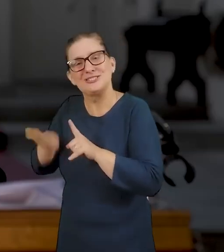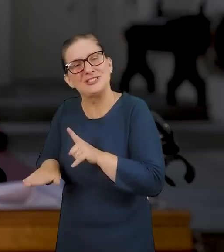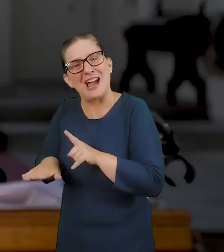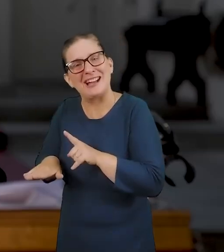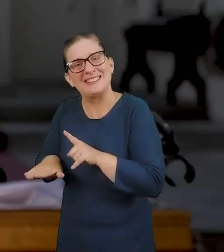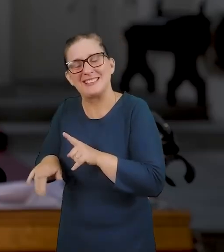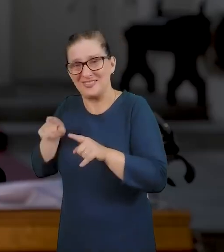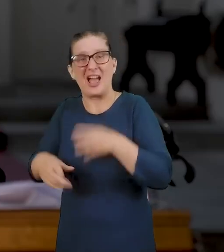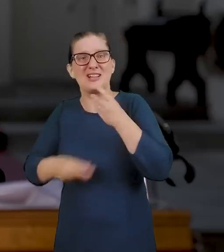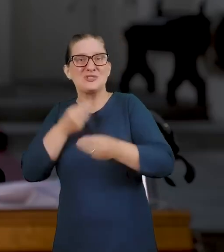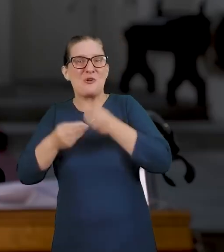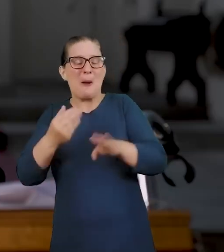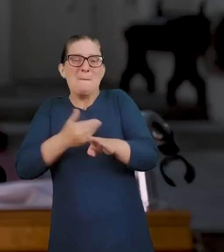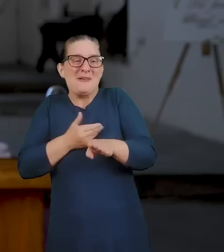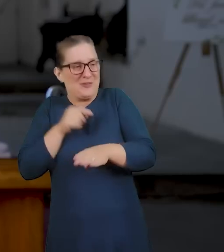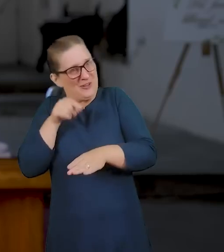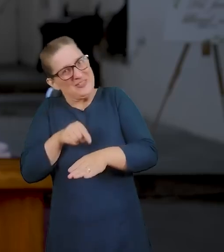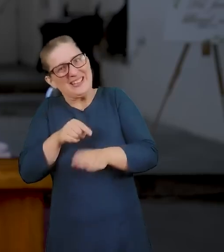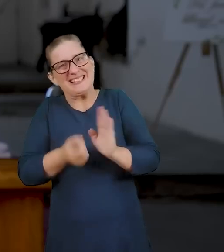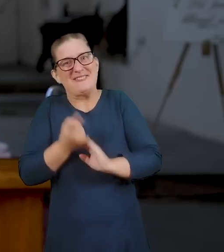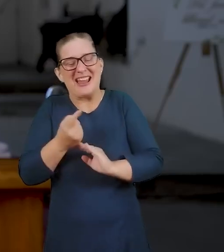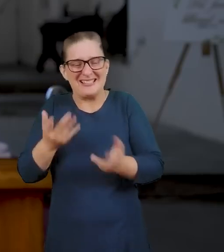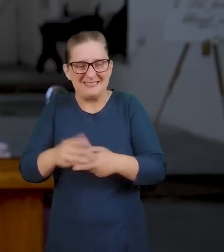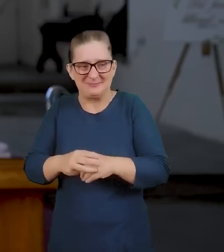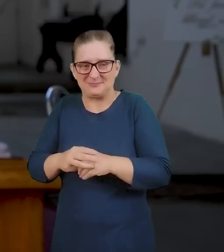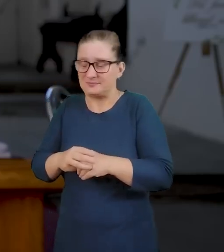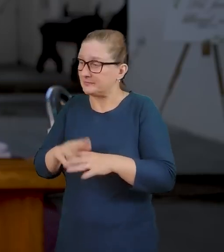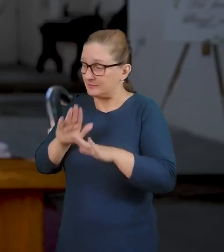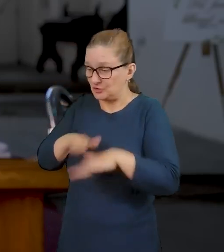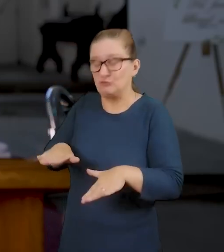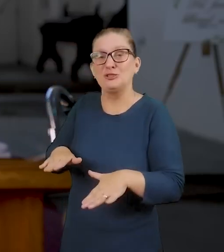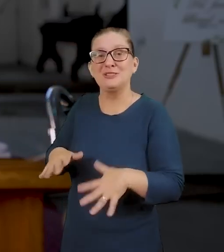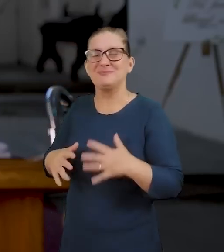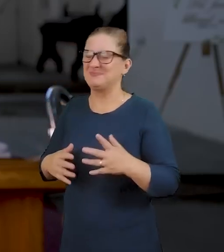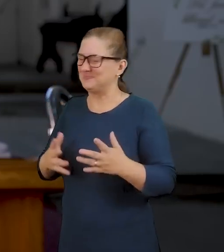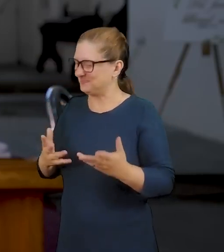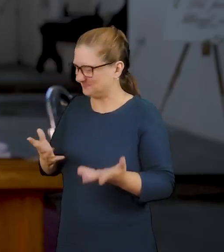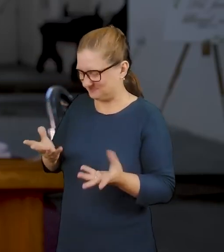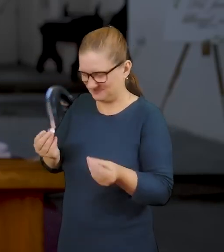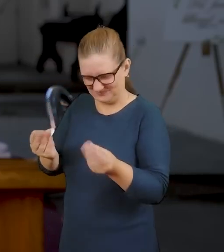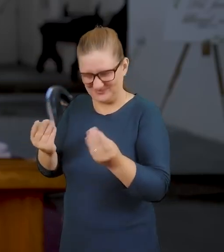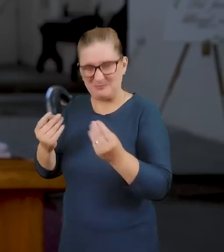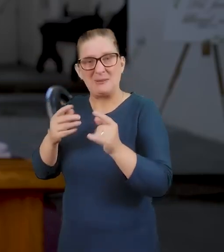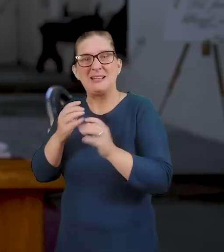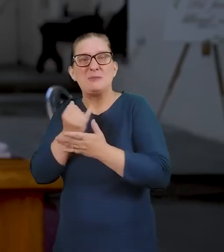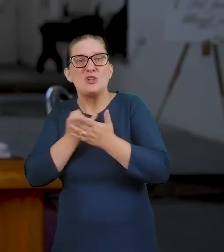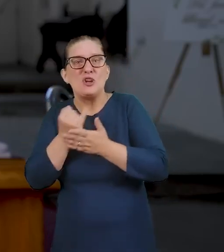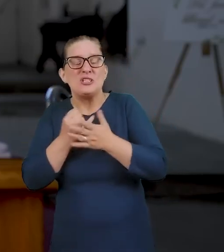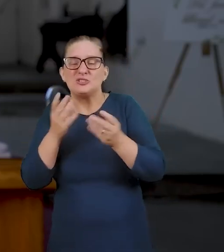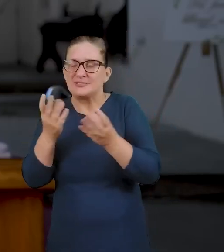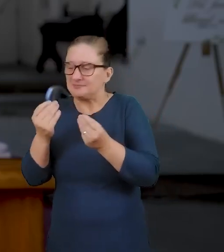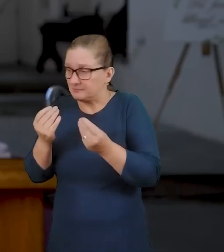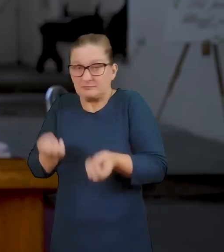receive it like a little child. A child comes with nothing in their hands. Well, might be a bit dirty and a bit